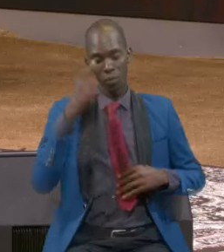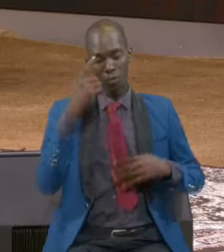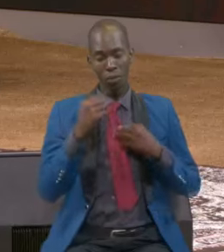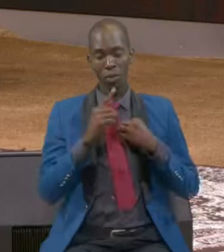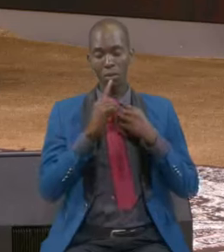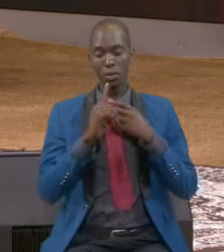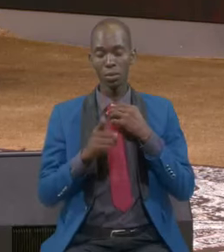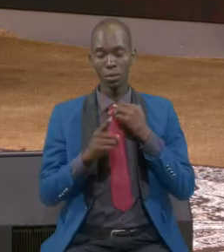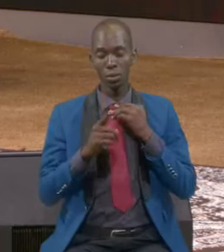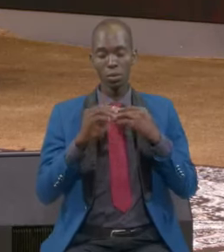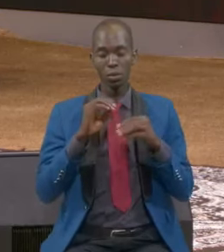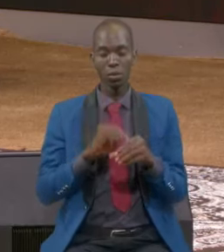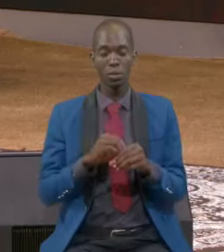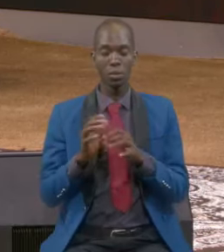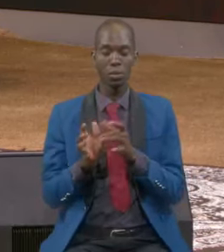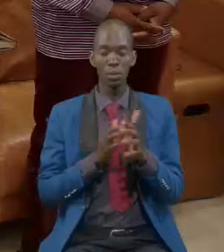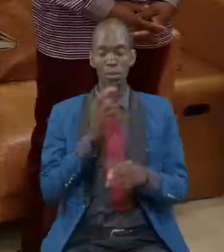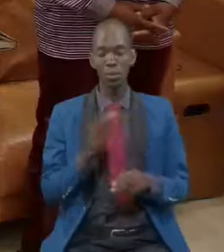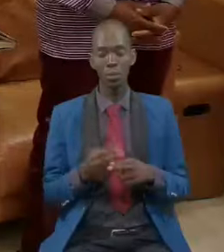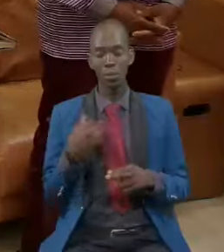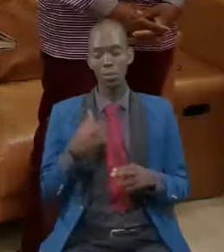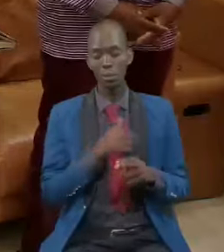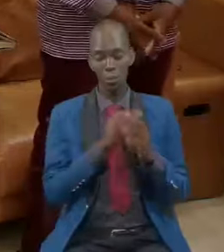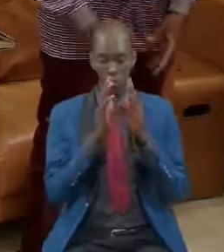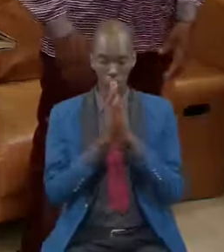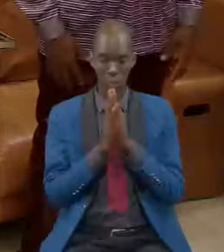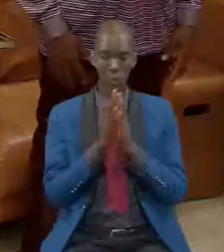In Jesus' name we pray.